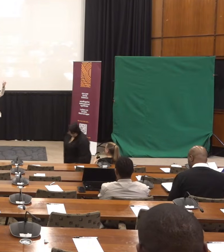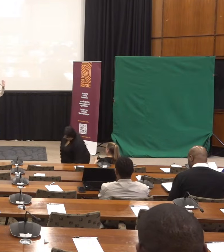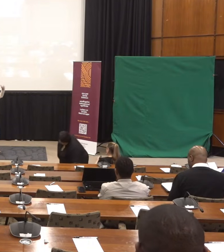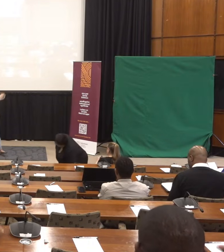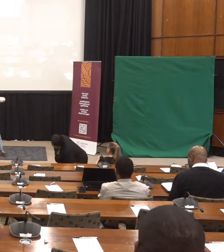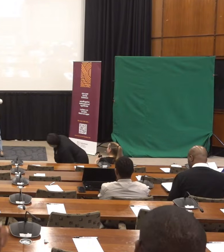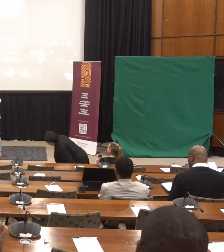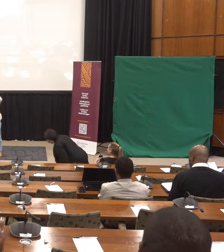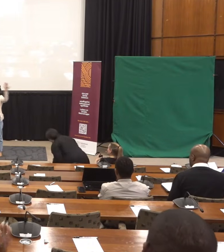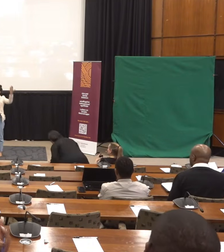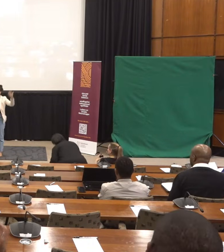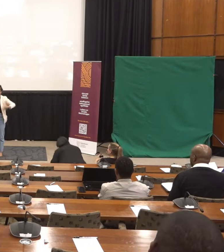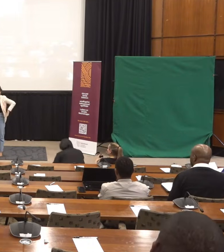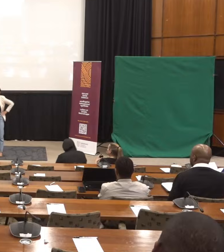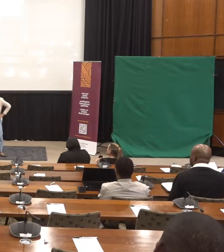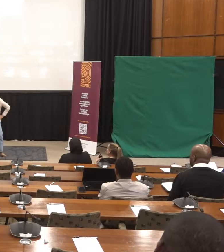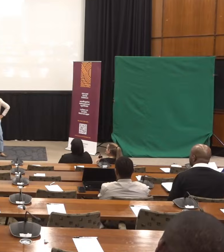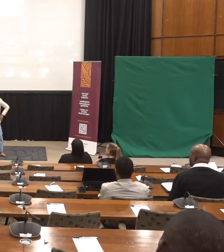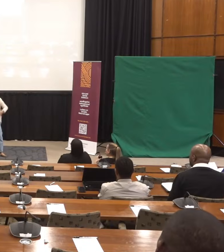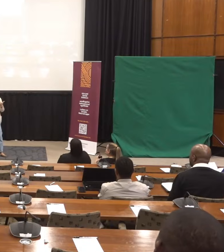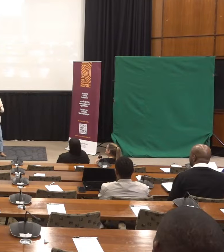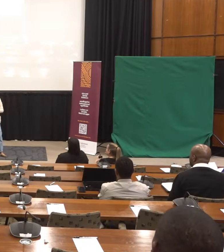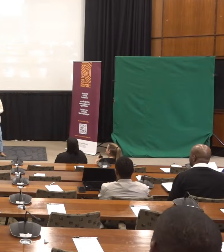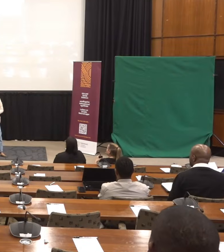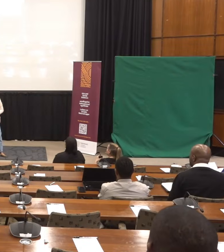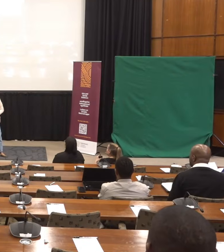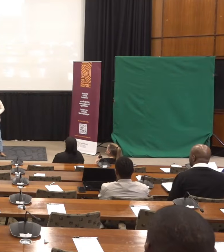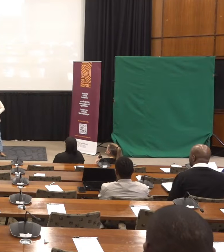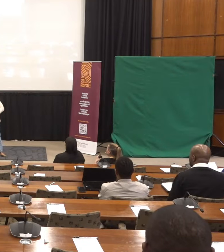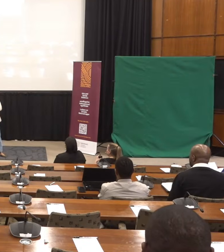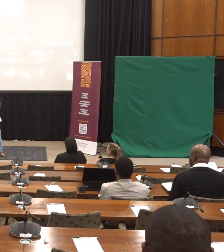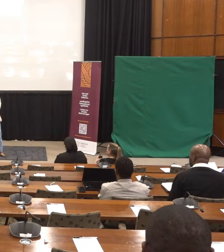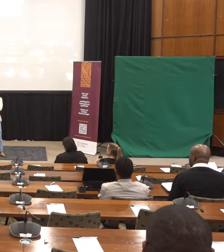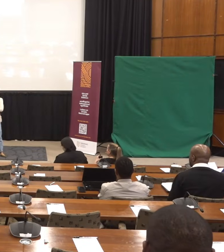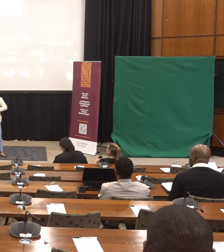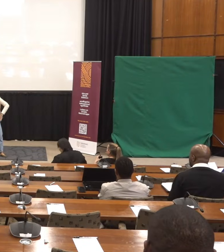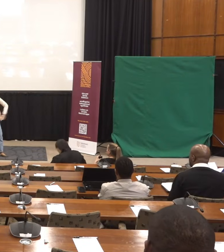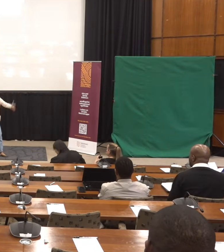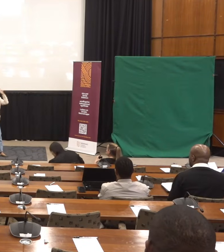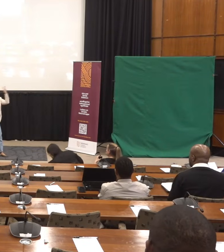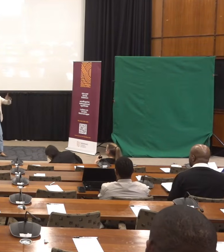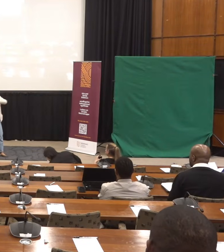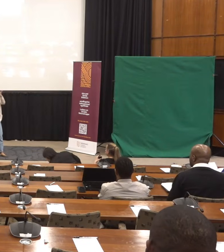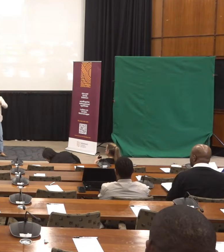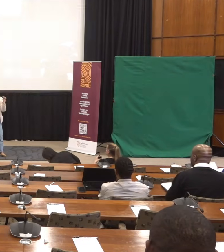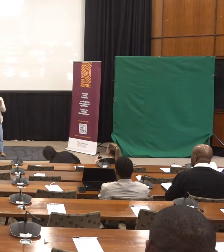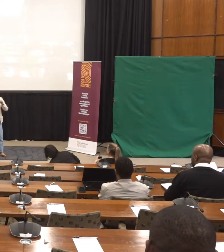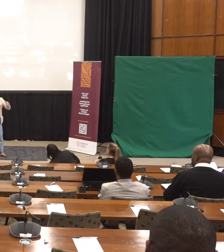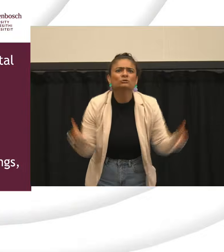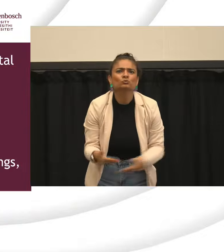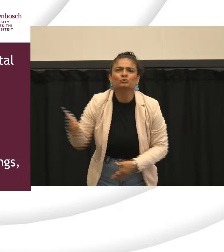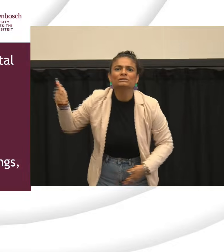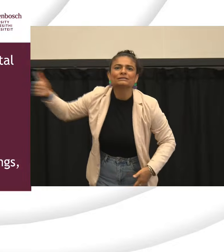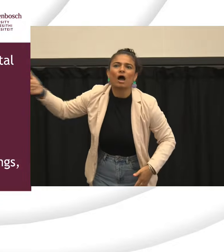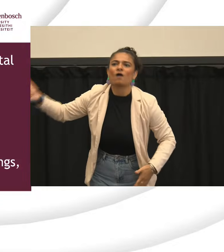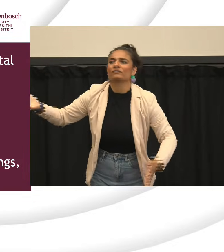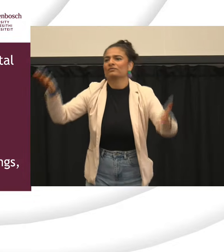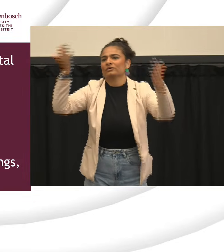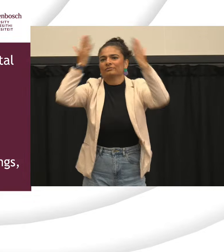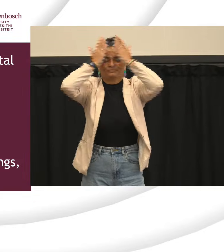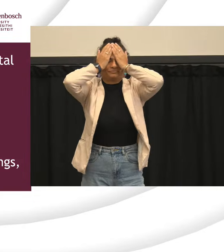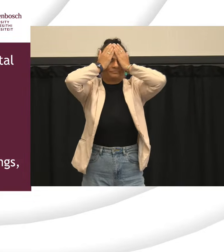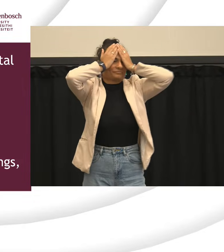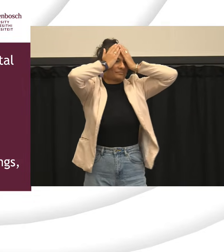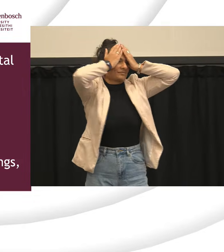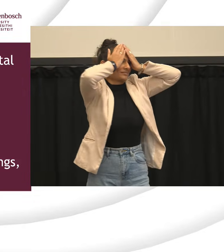Hi, everyone. Hello. Good morning. It is an early morning, I know. Candice already said hi, but she